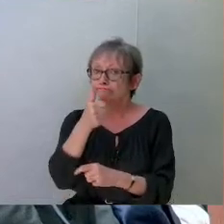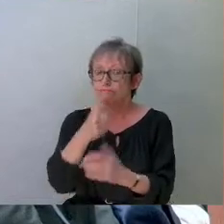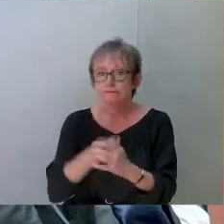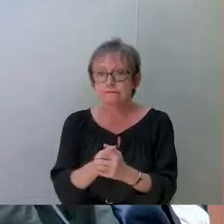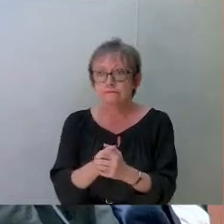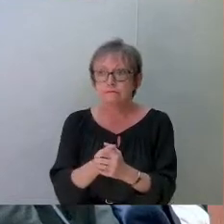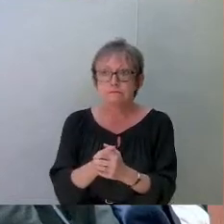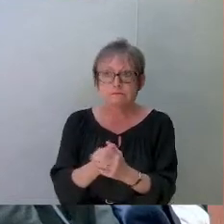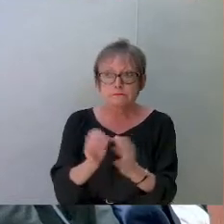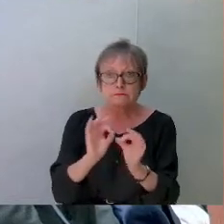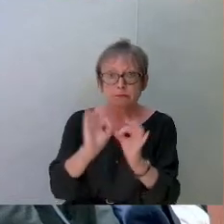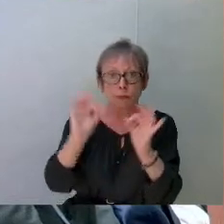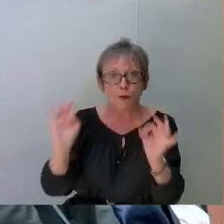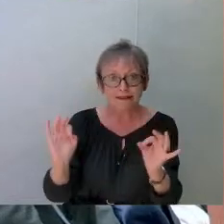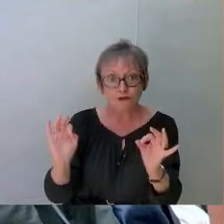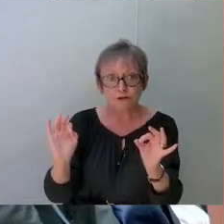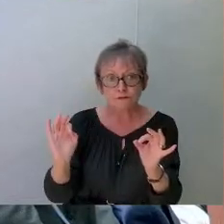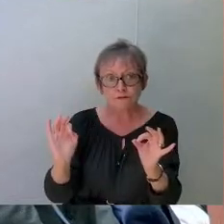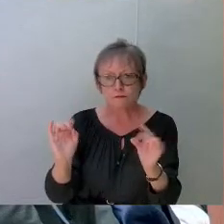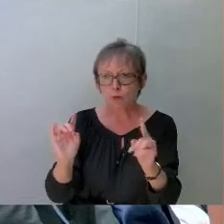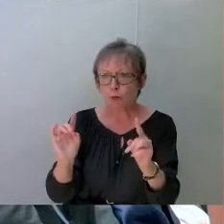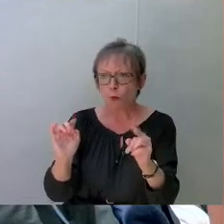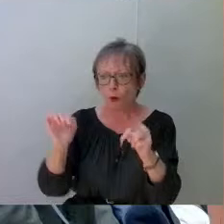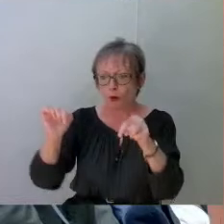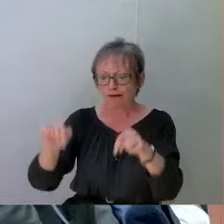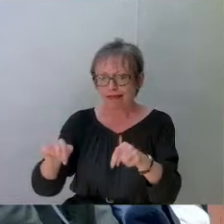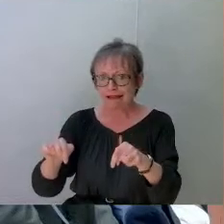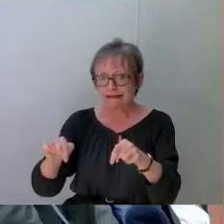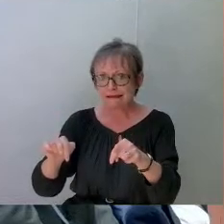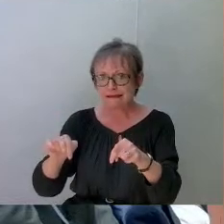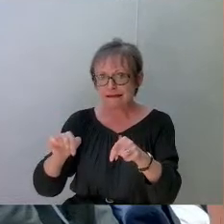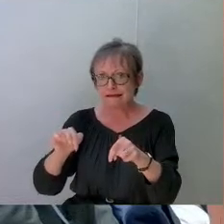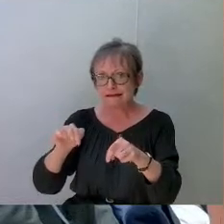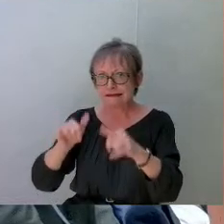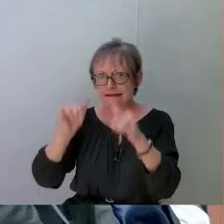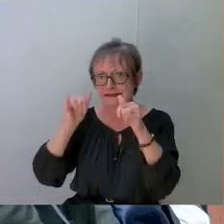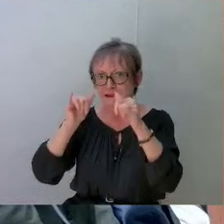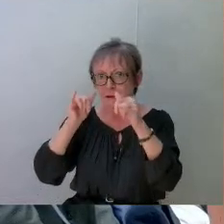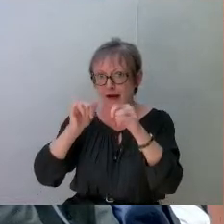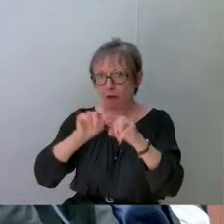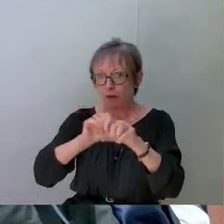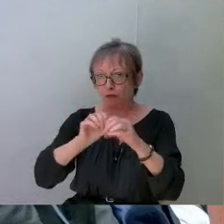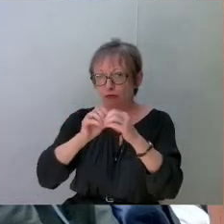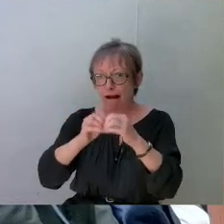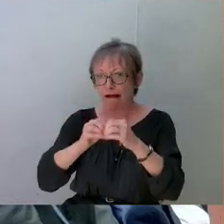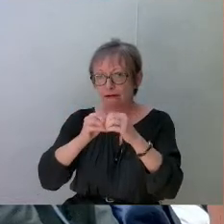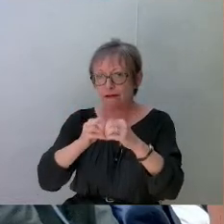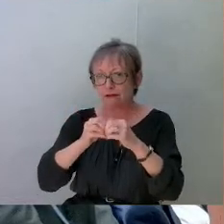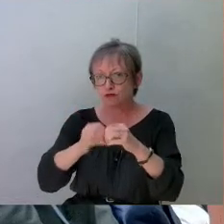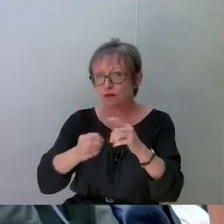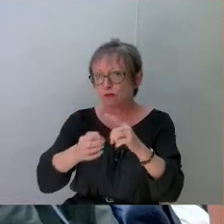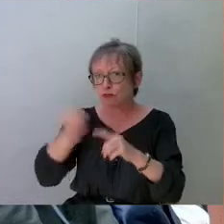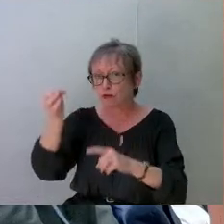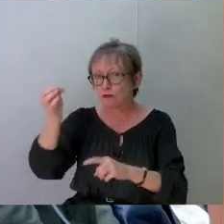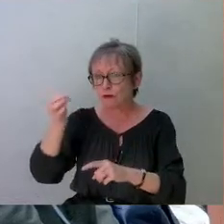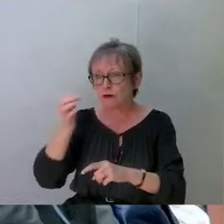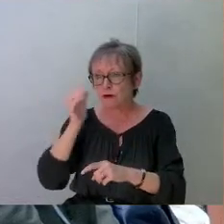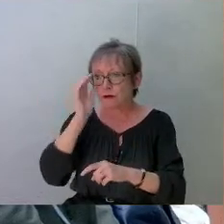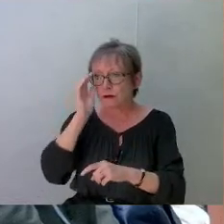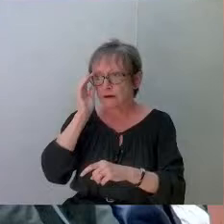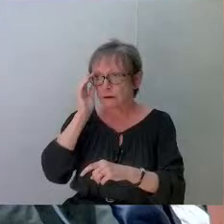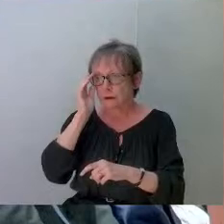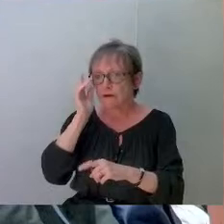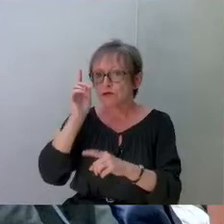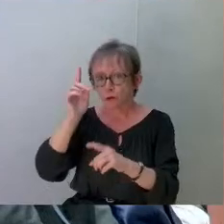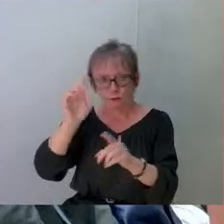question for us, Chancellor, is can this ceremony do any better? Do you think we should give them a practice? So why